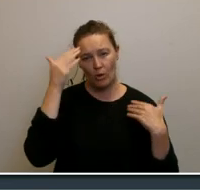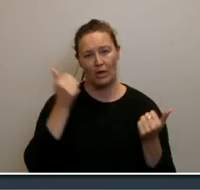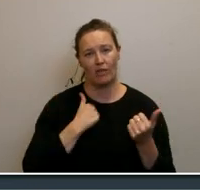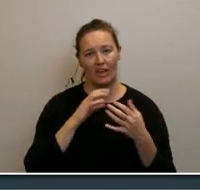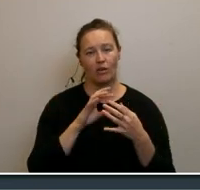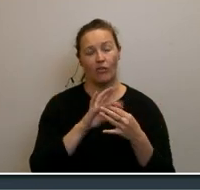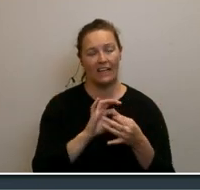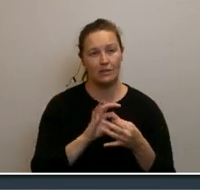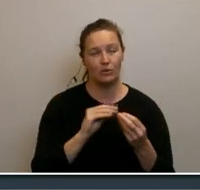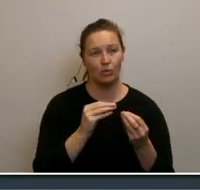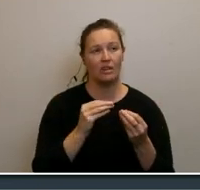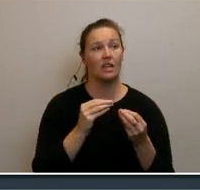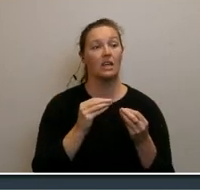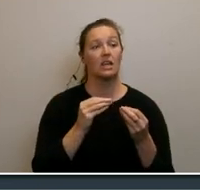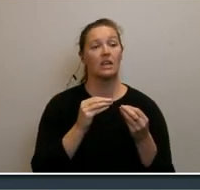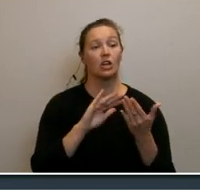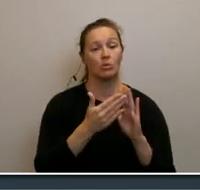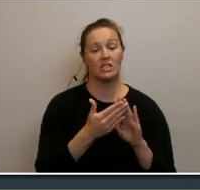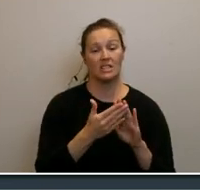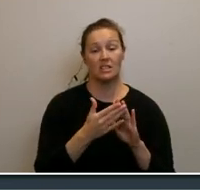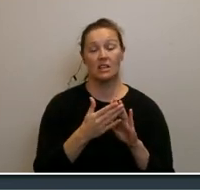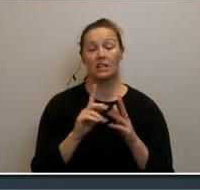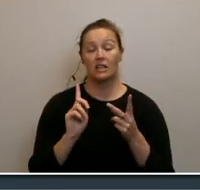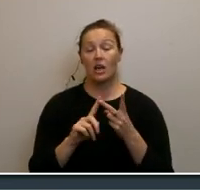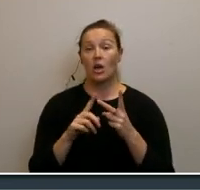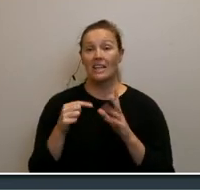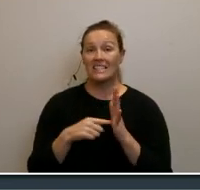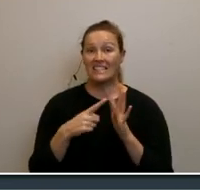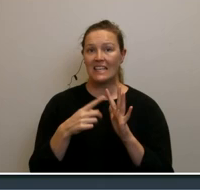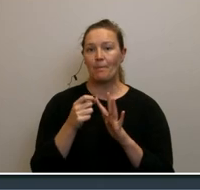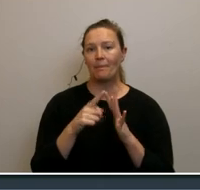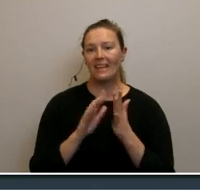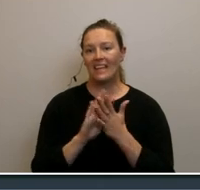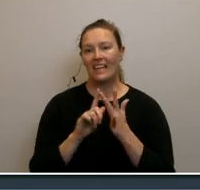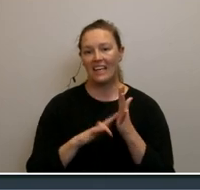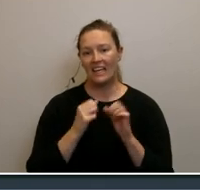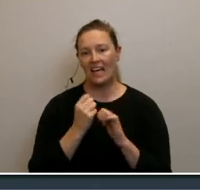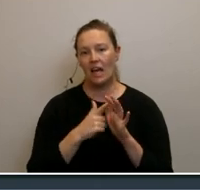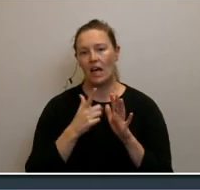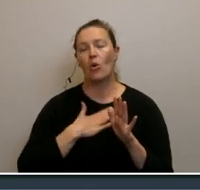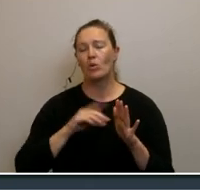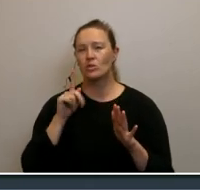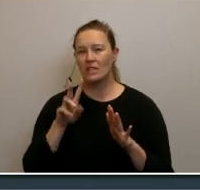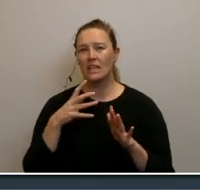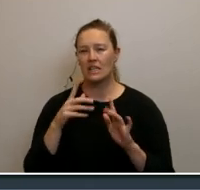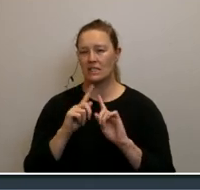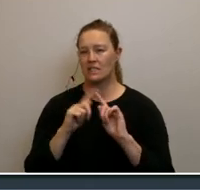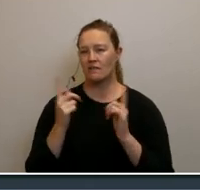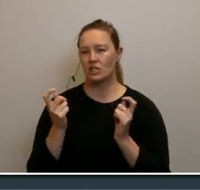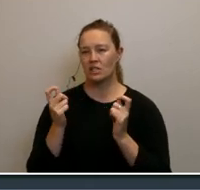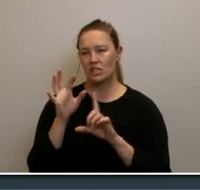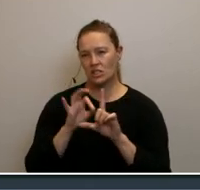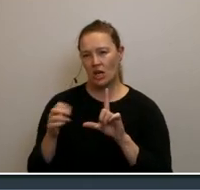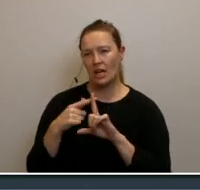Thirdly, with Te Pihina, we would like to see this project redesigned and staged more carefully with a much greater input from